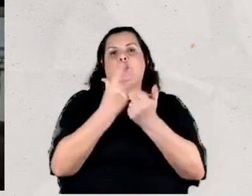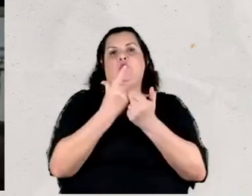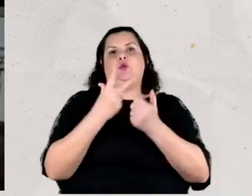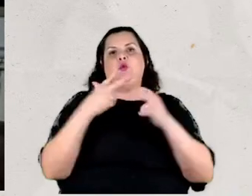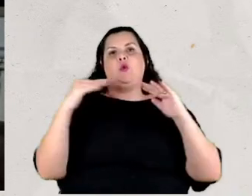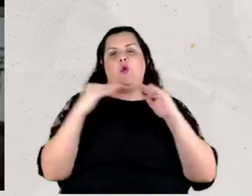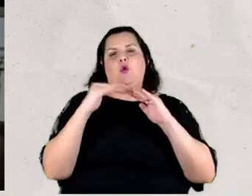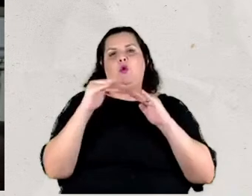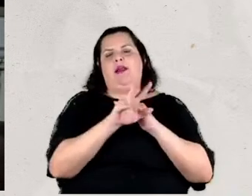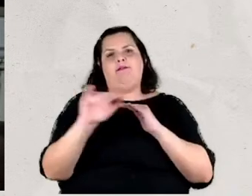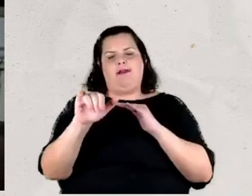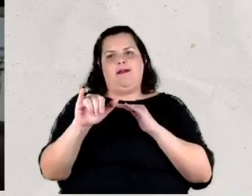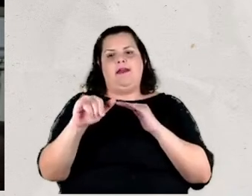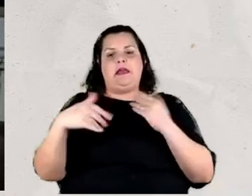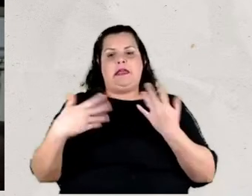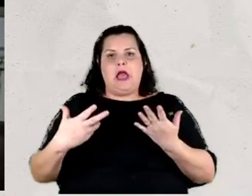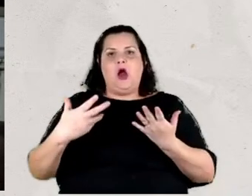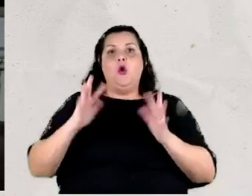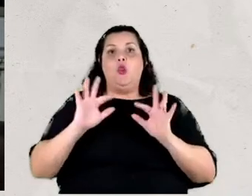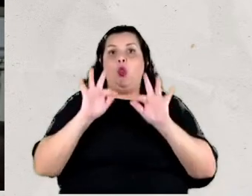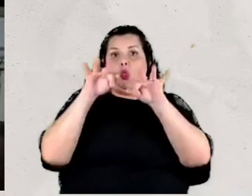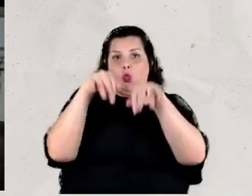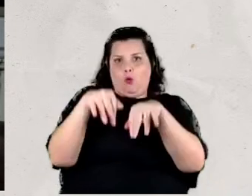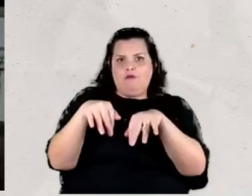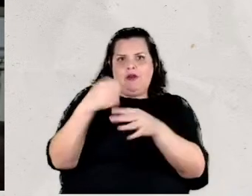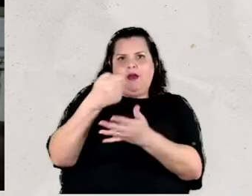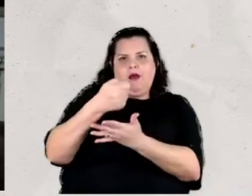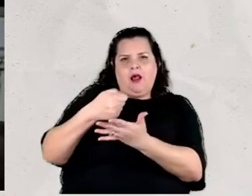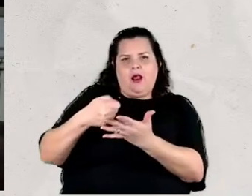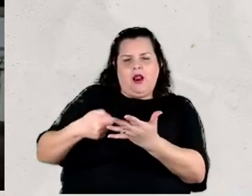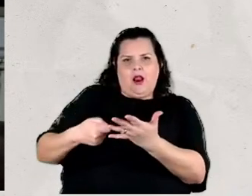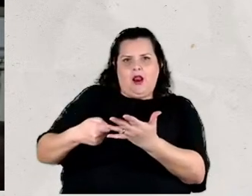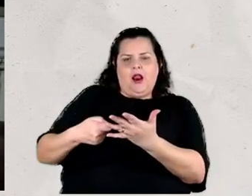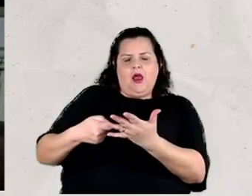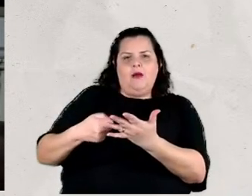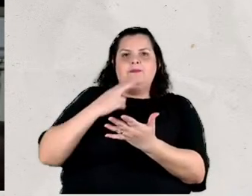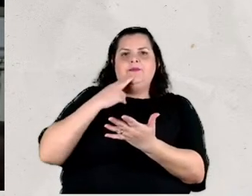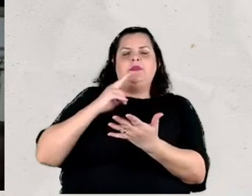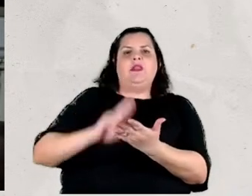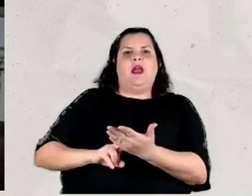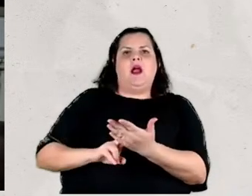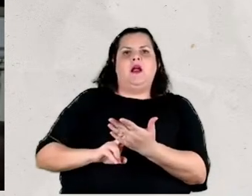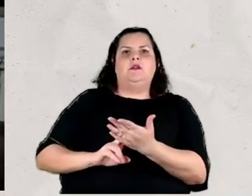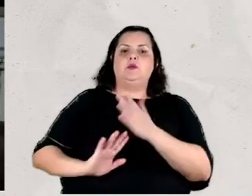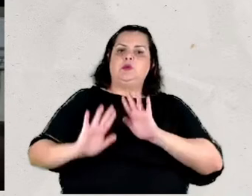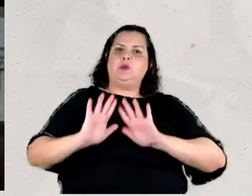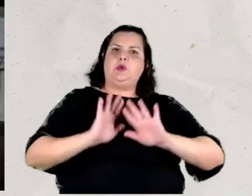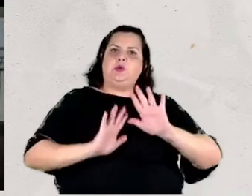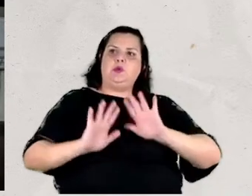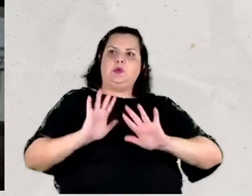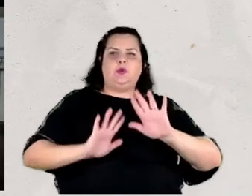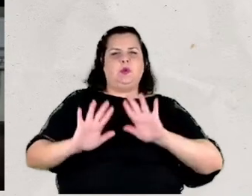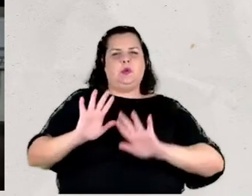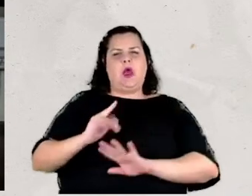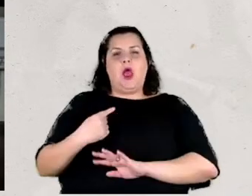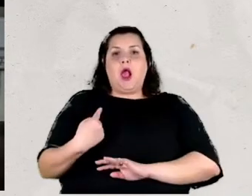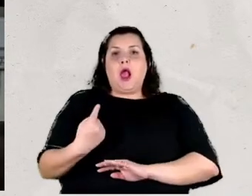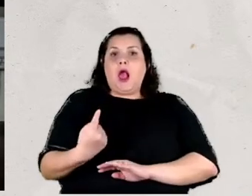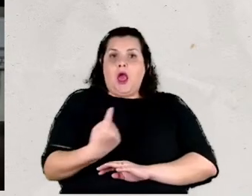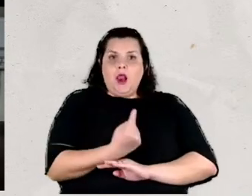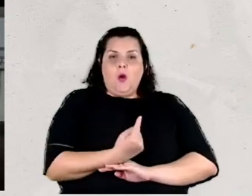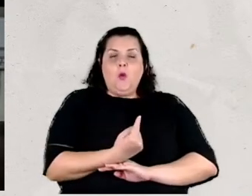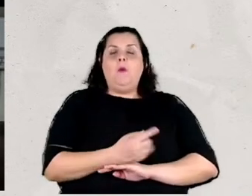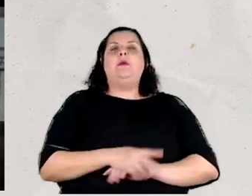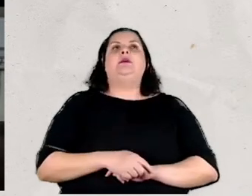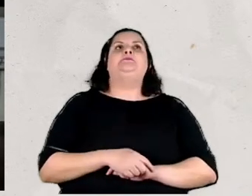read them carefully, every one of those letters, even the BDS supporters, agree that the